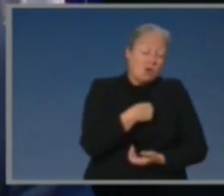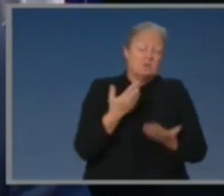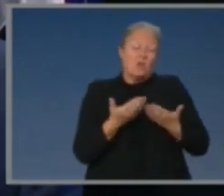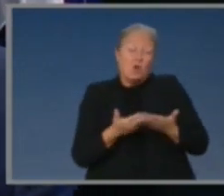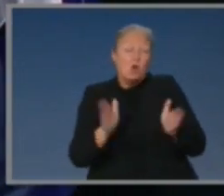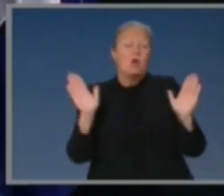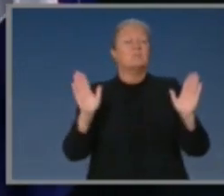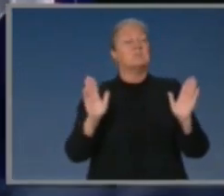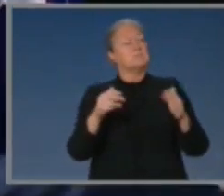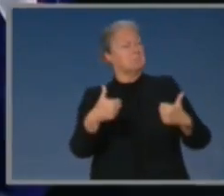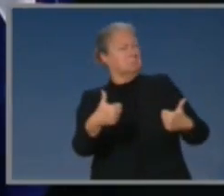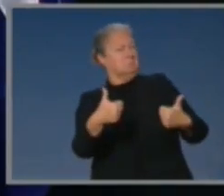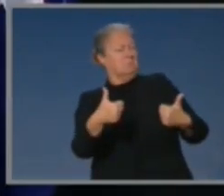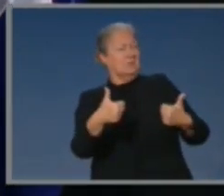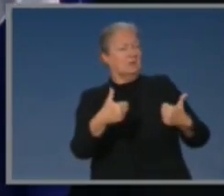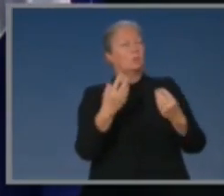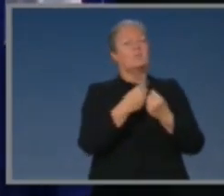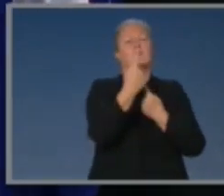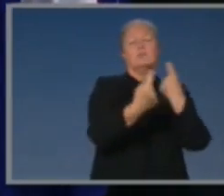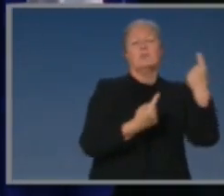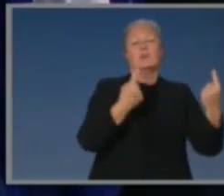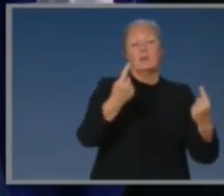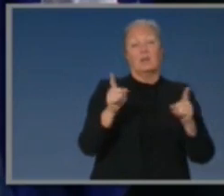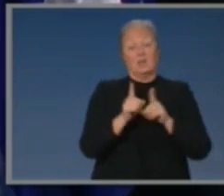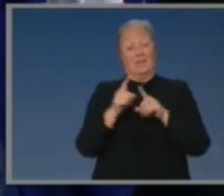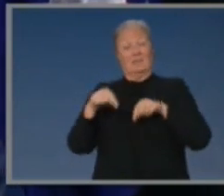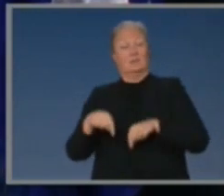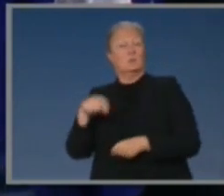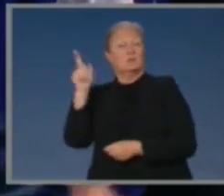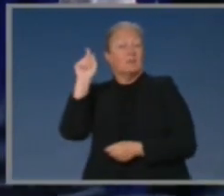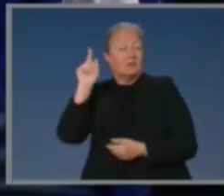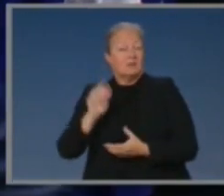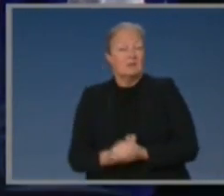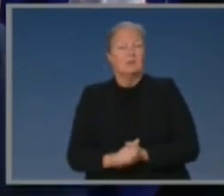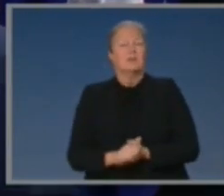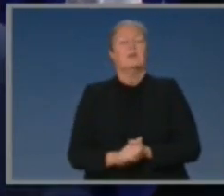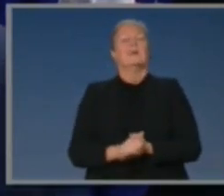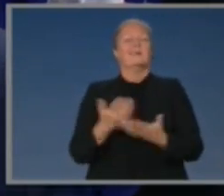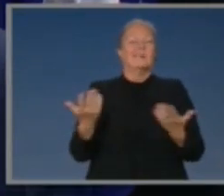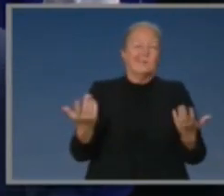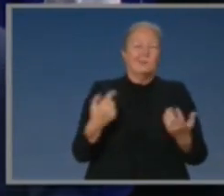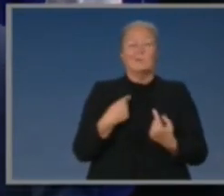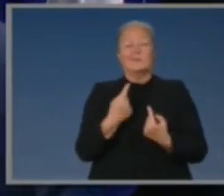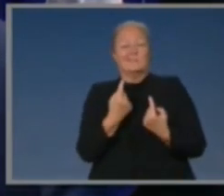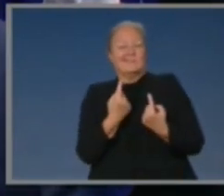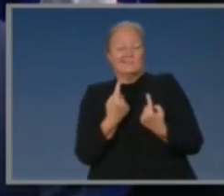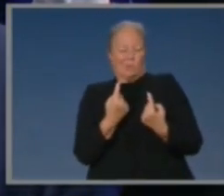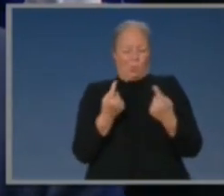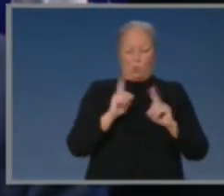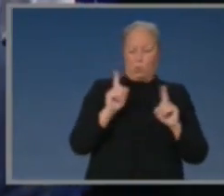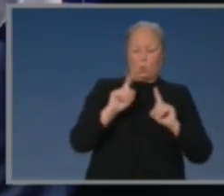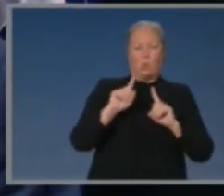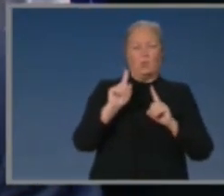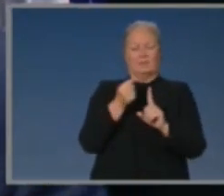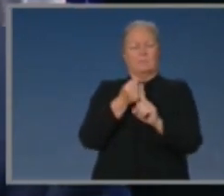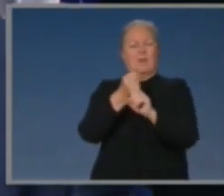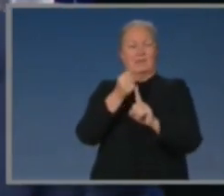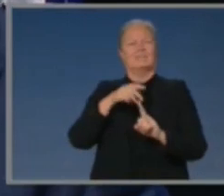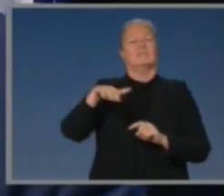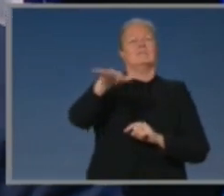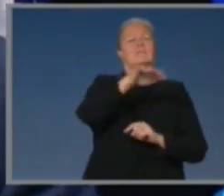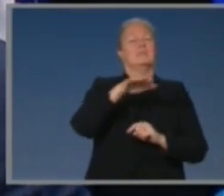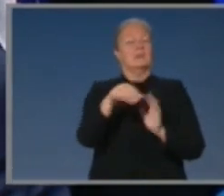whether it's considering, as I did today, demonstrating what the impact is by state to the economy. At the end of the day, every Premier,